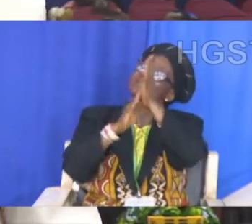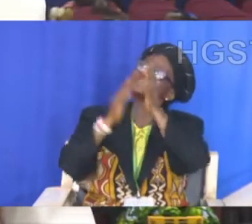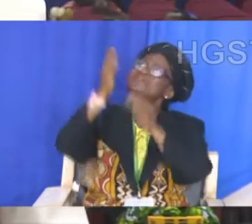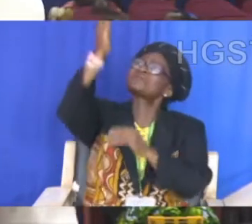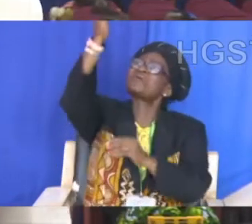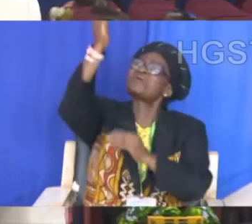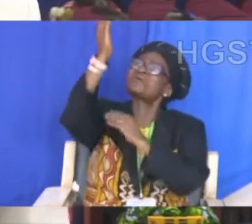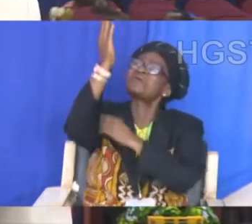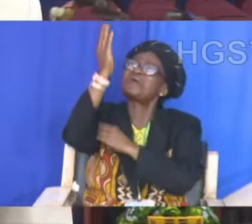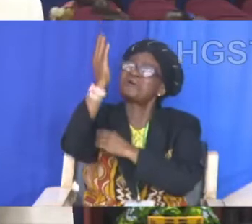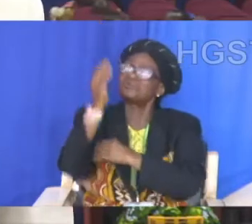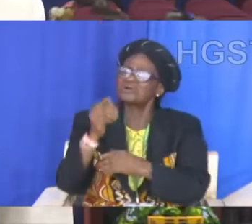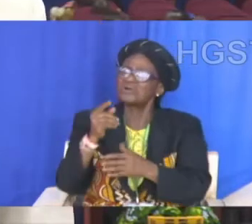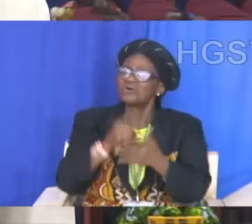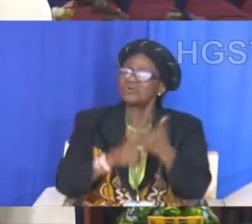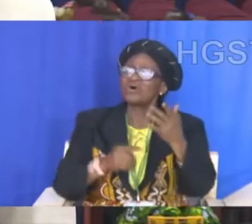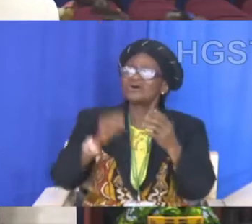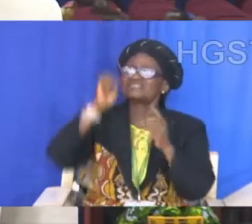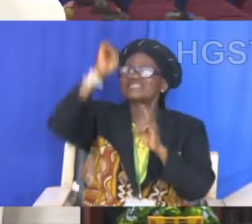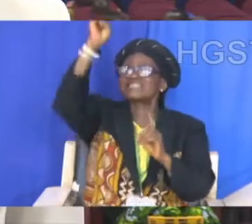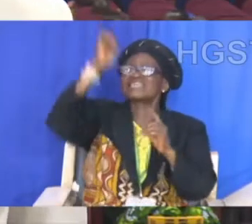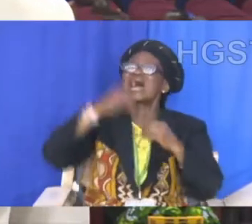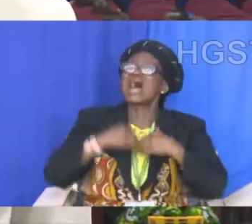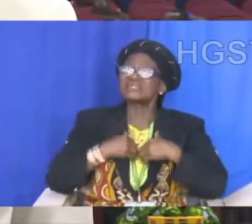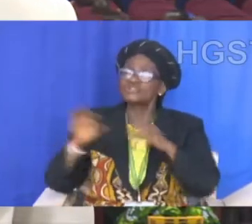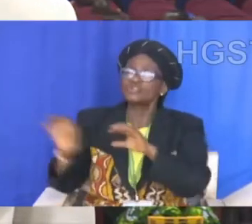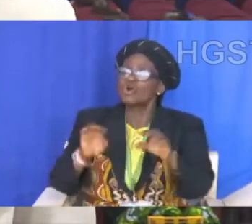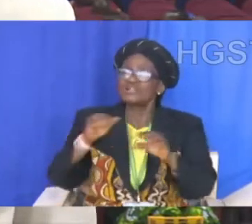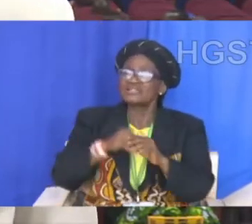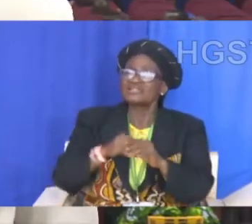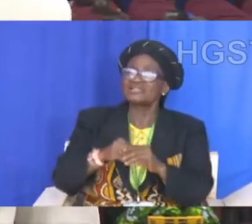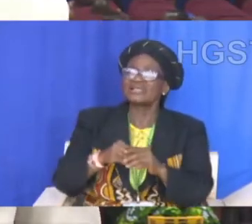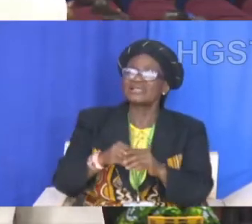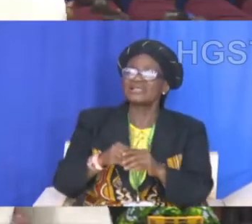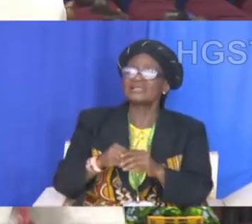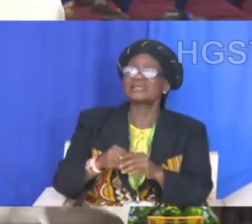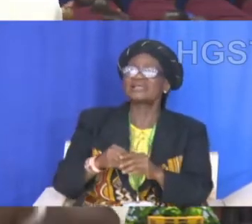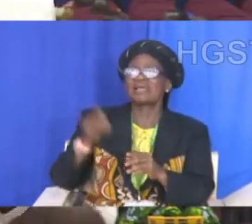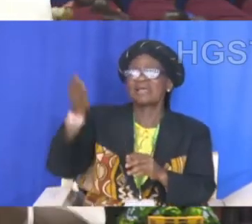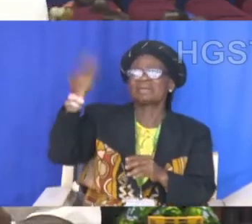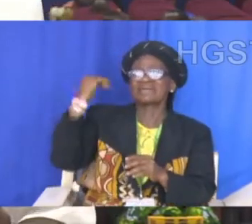What he has done in the past, is that not enough to praise him for?